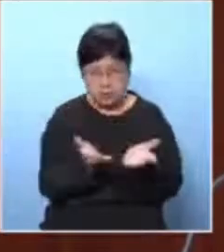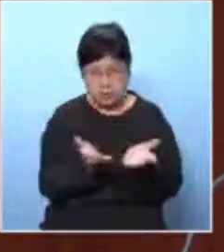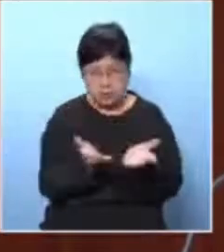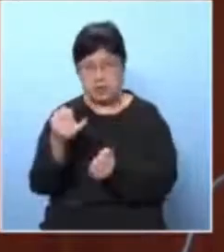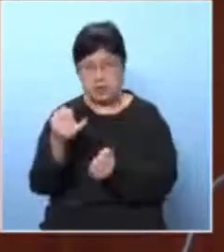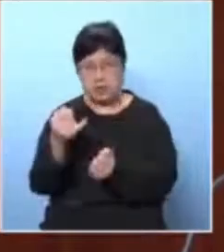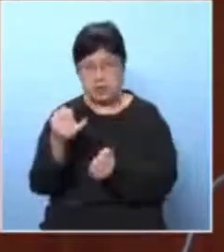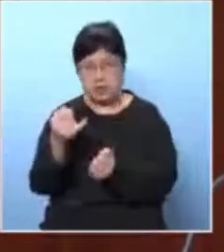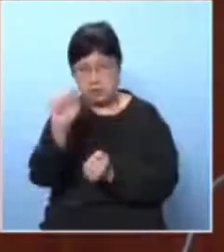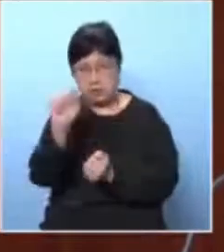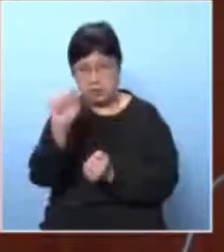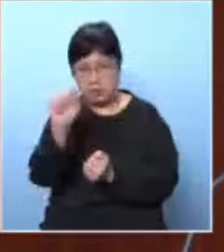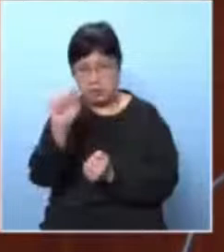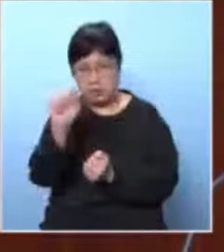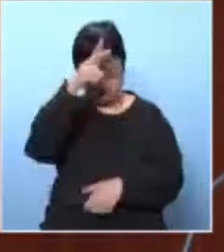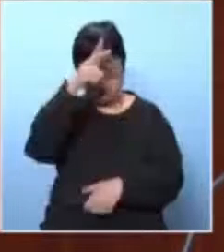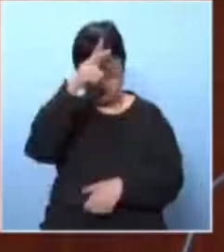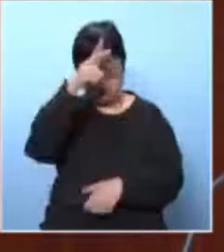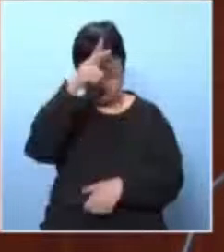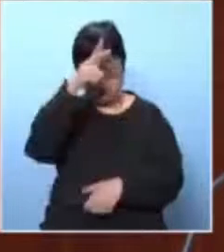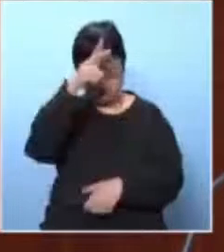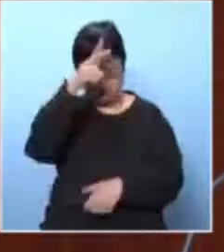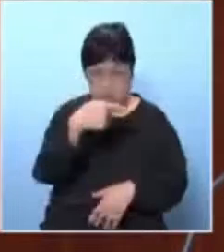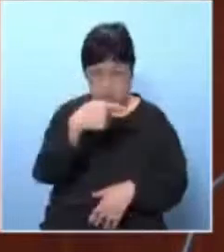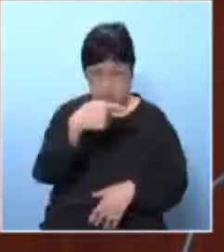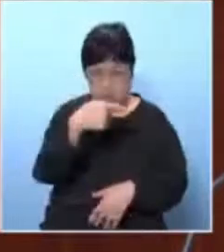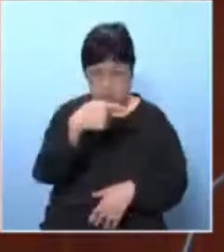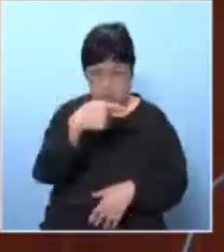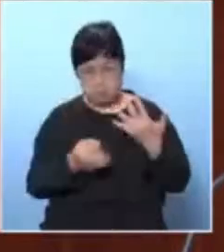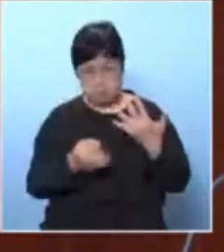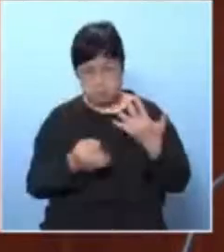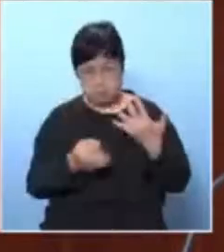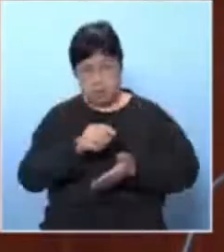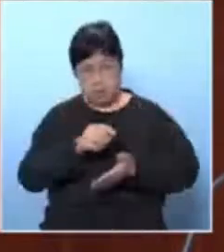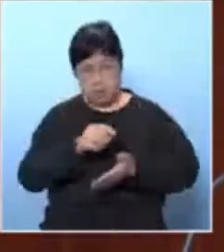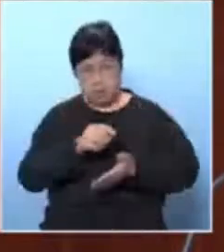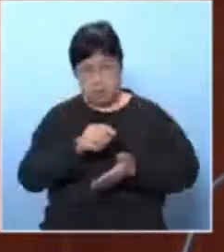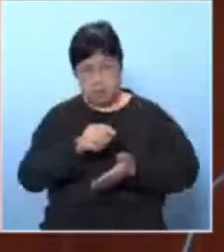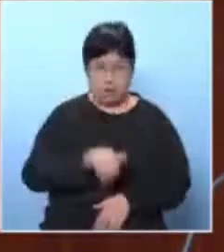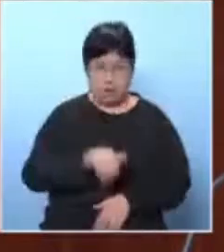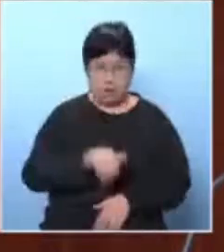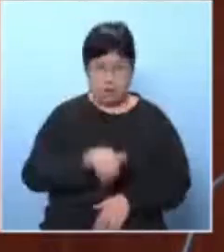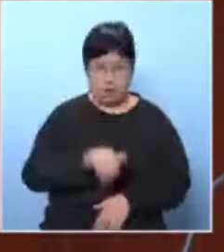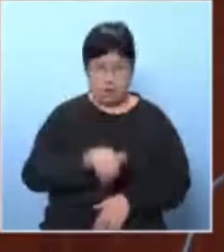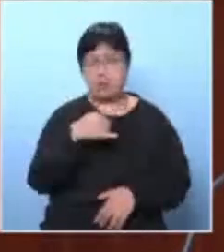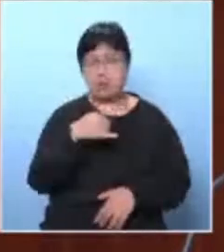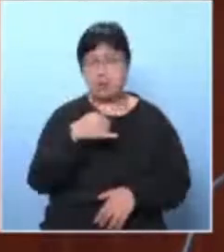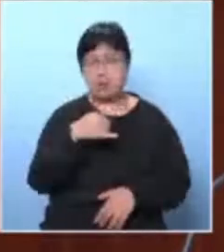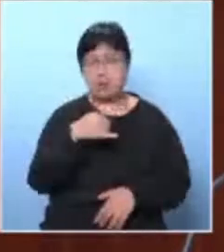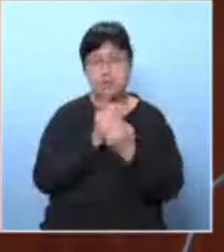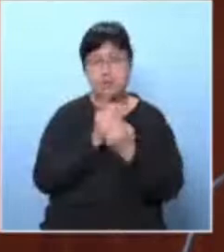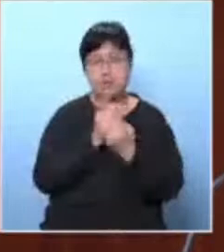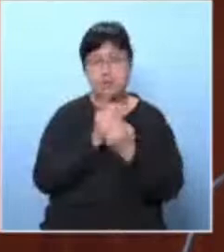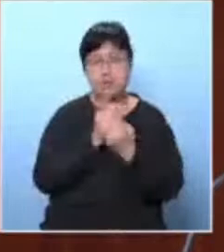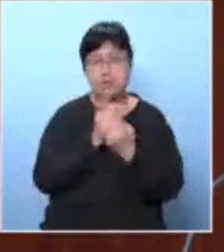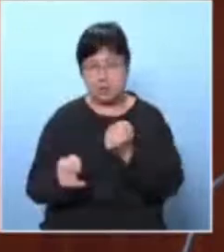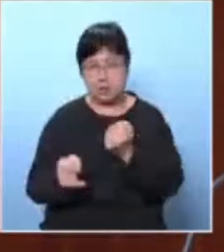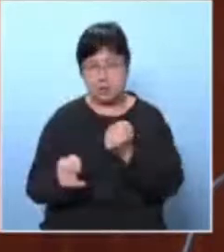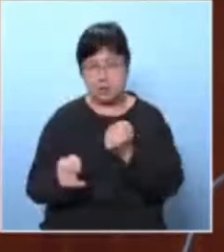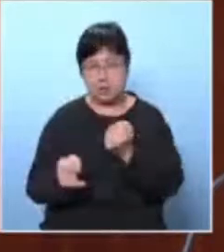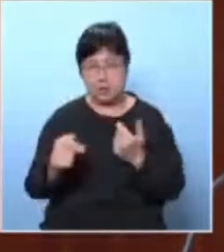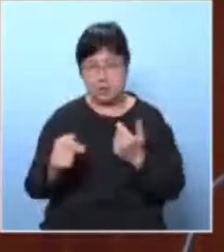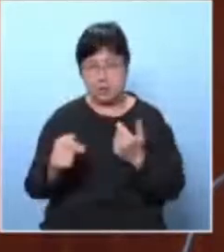boost fertility substantially. Nevertheless, it is imperative that the government set a firm policy